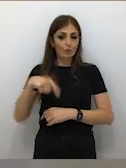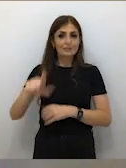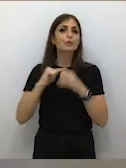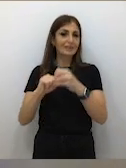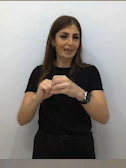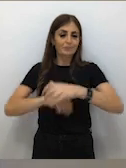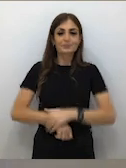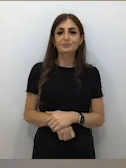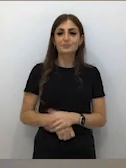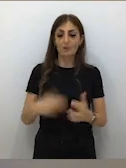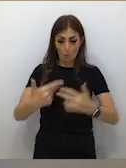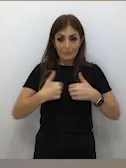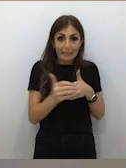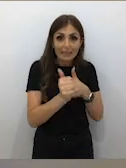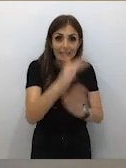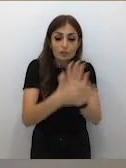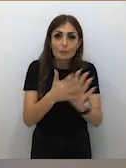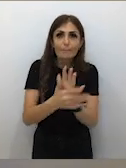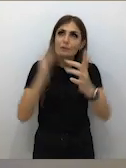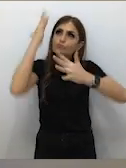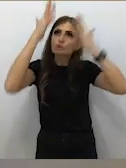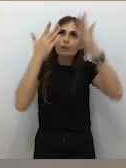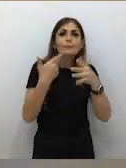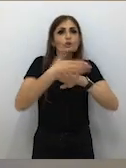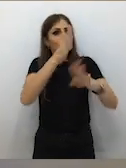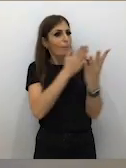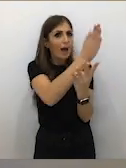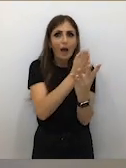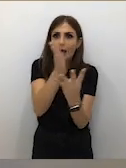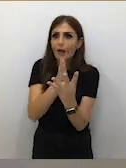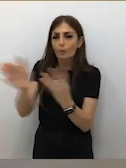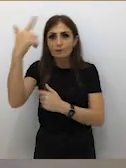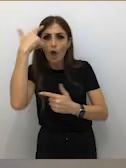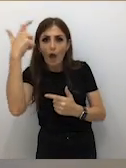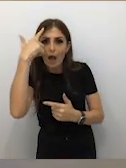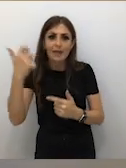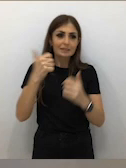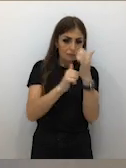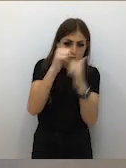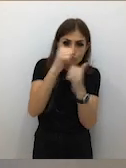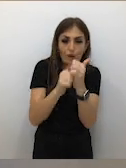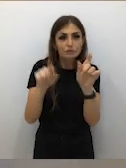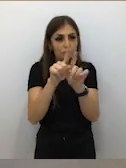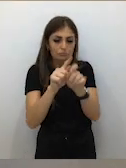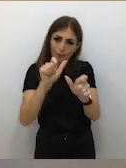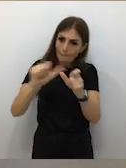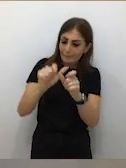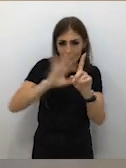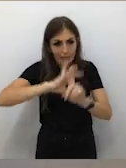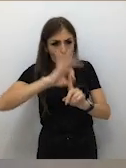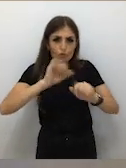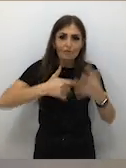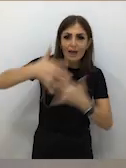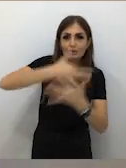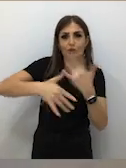in Queensland. To me, leadership means dreaming new pathways, methodologies, and structures that